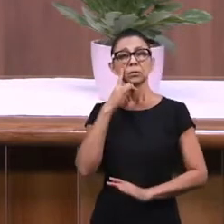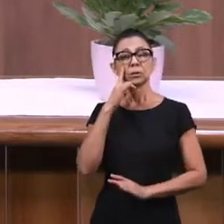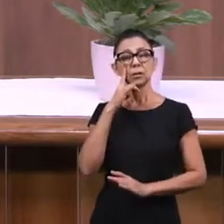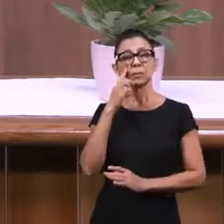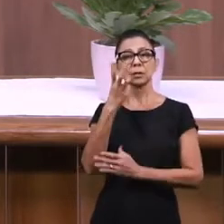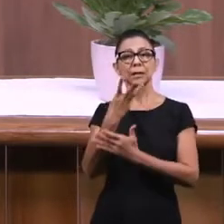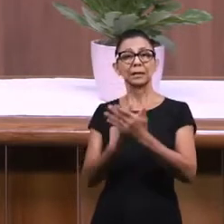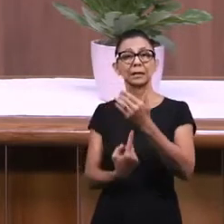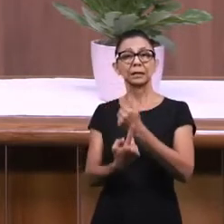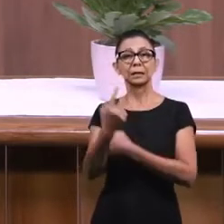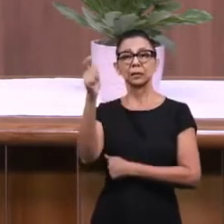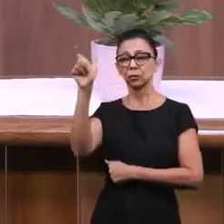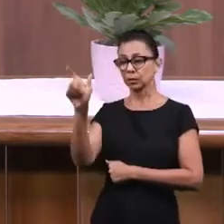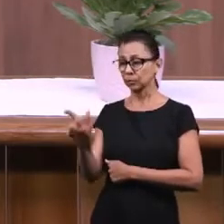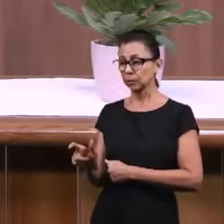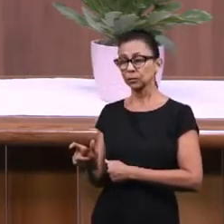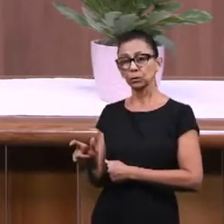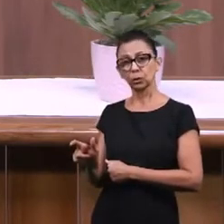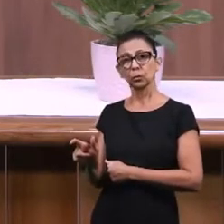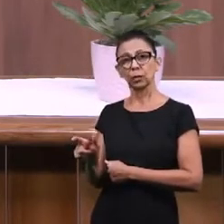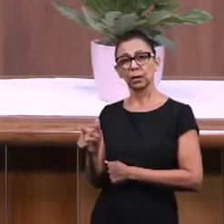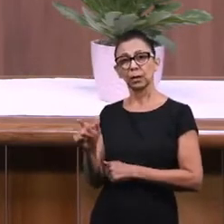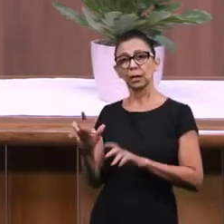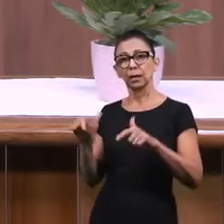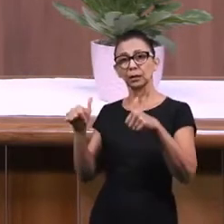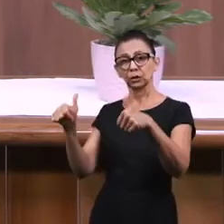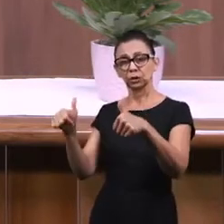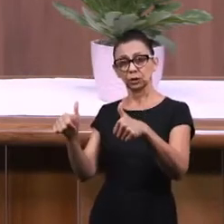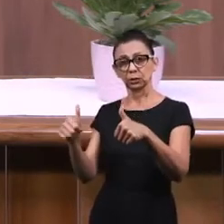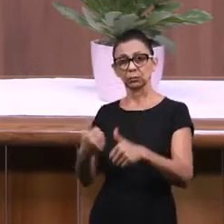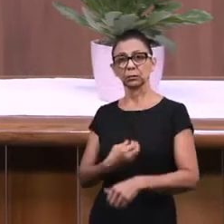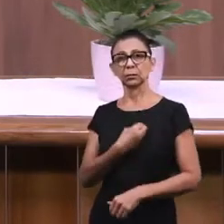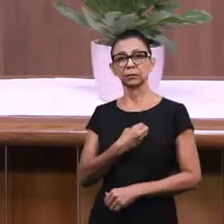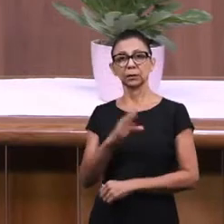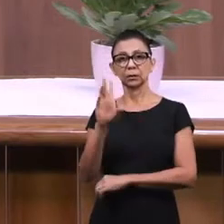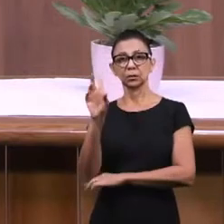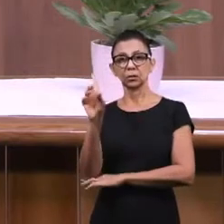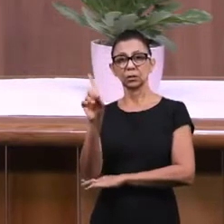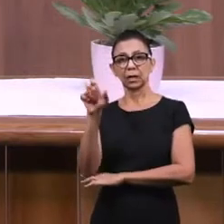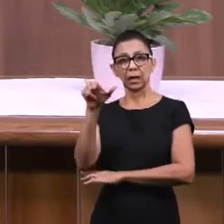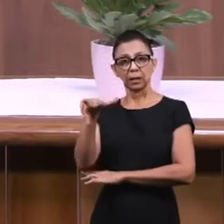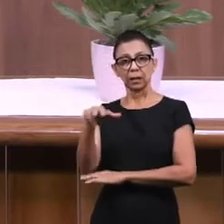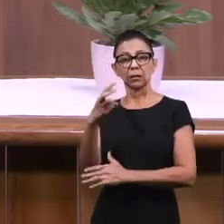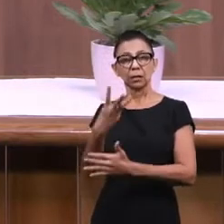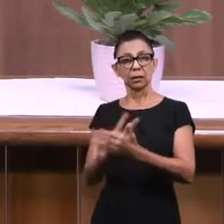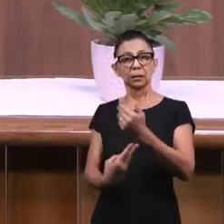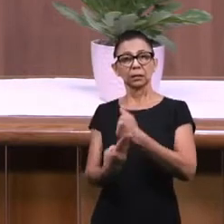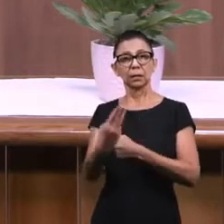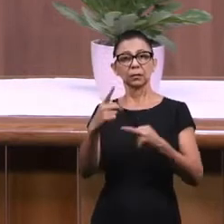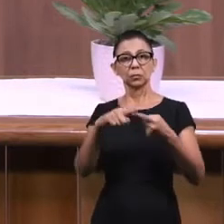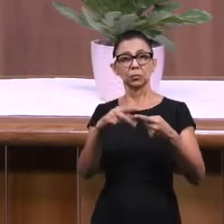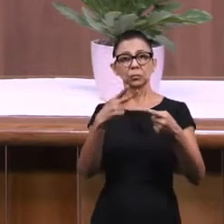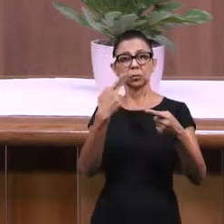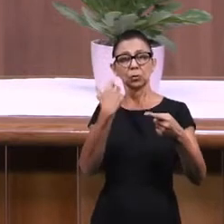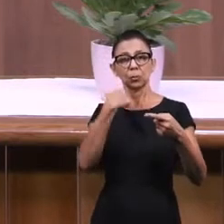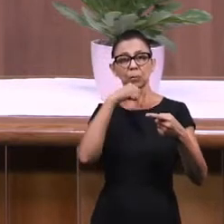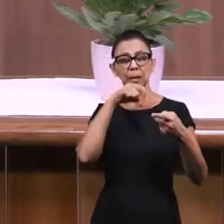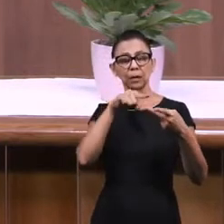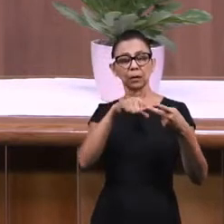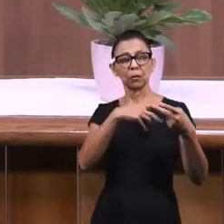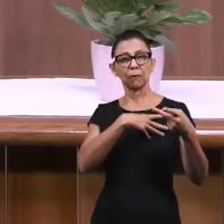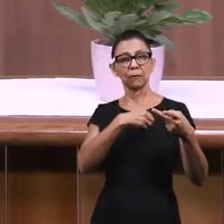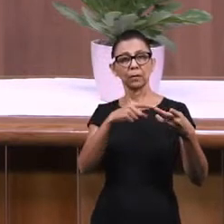of Daniel, the Trinity in his life, the Father, the Son, and the Holy Spirit, which made him